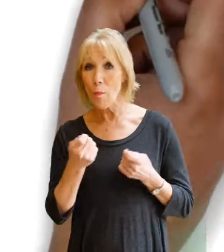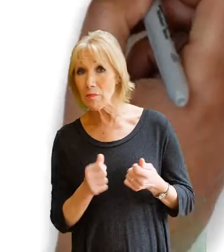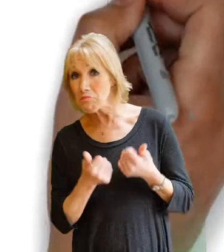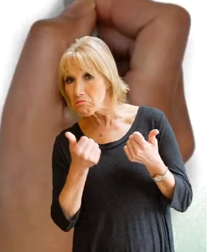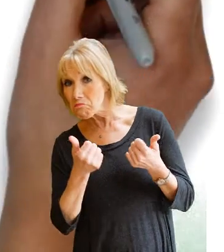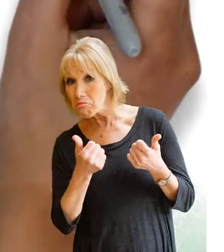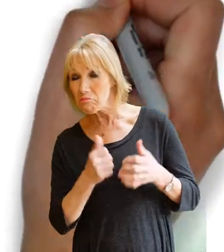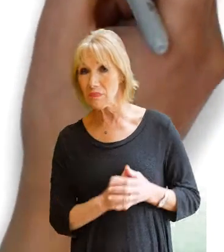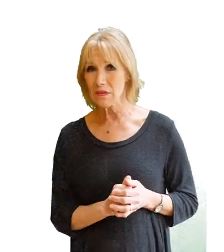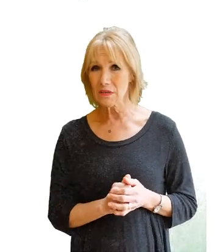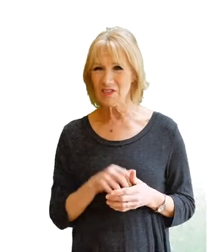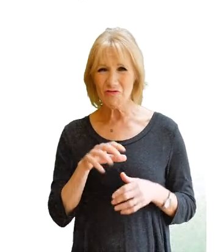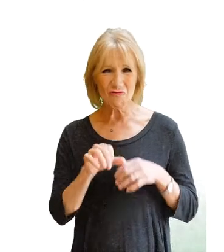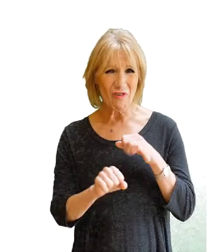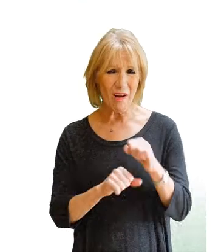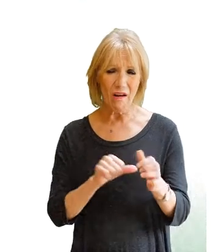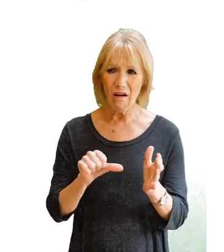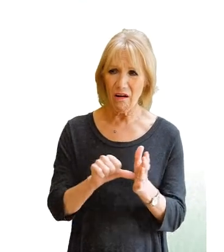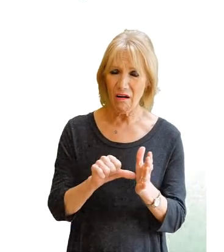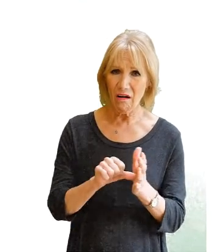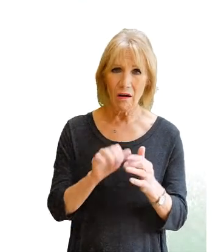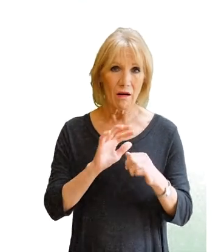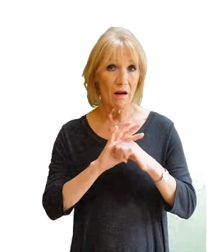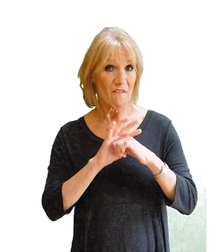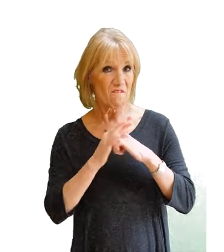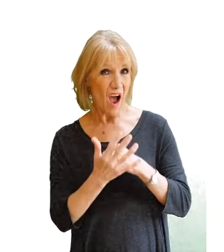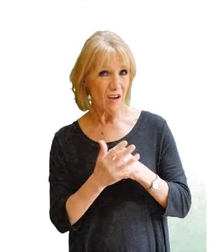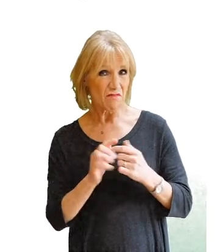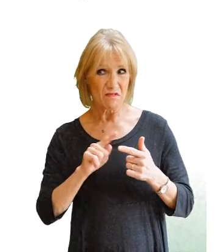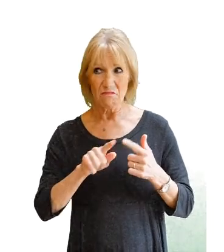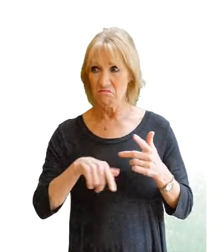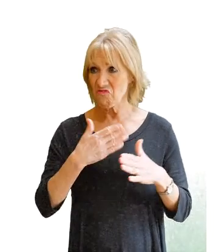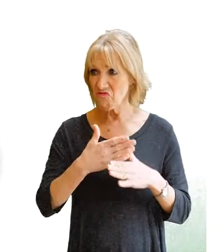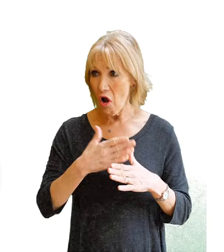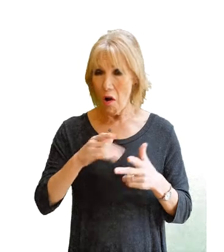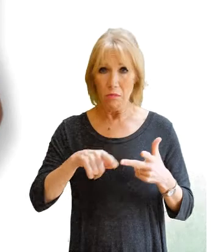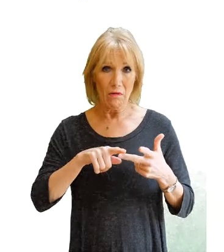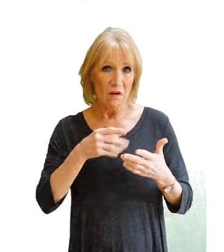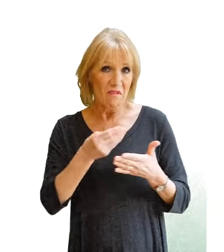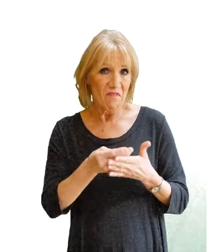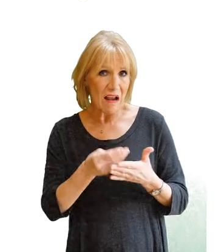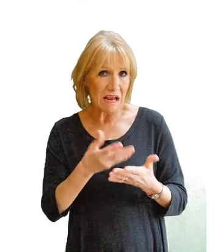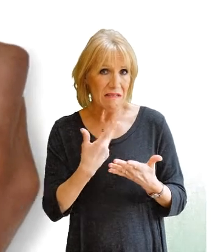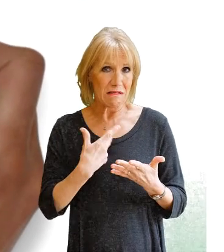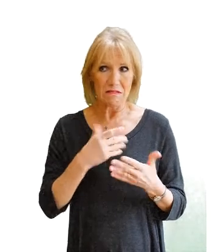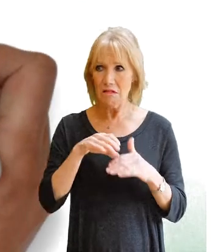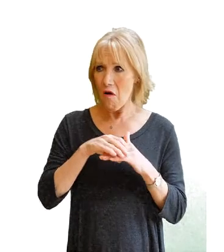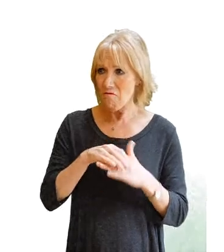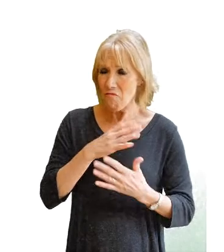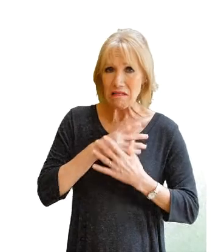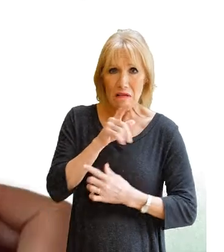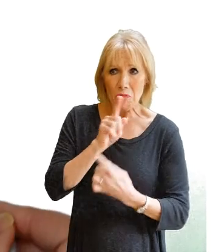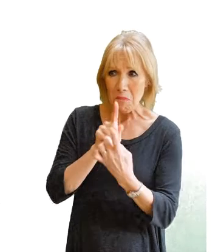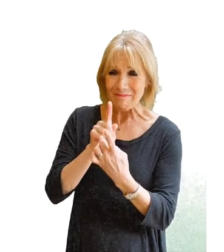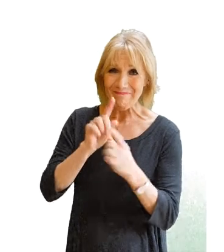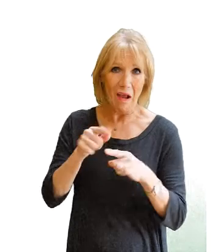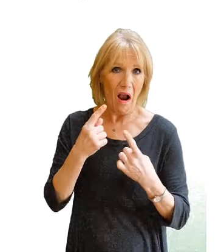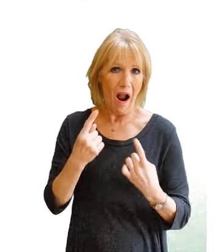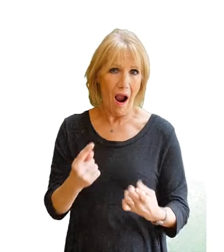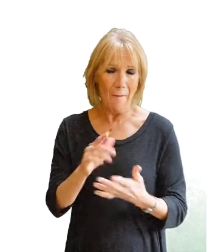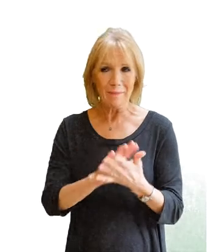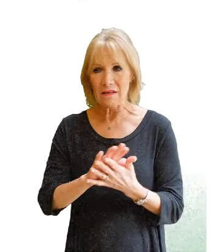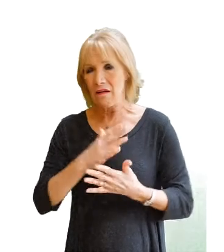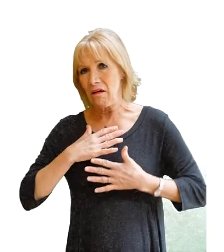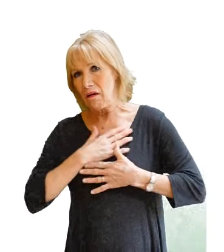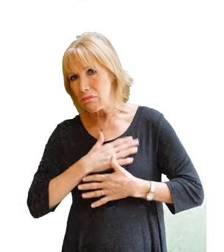How are you coping? Are you struggling? Is the virus, your job, finances, or not being able to meet friends and loved ones taking its